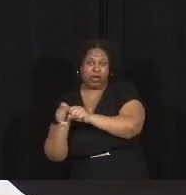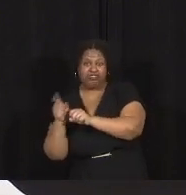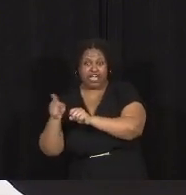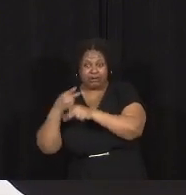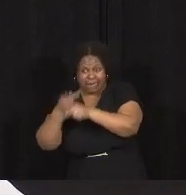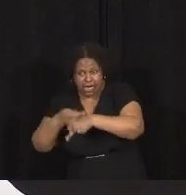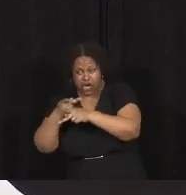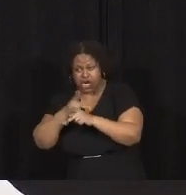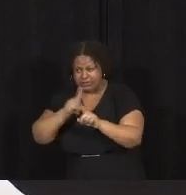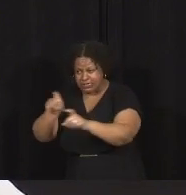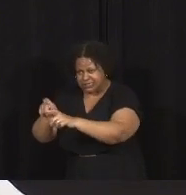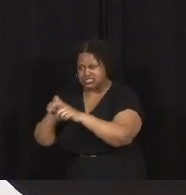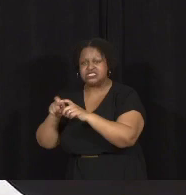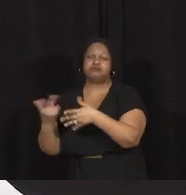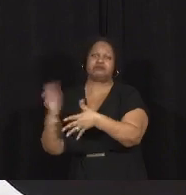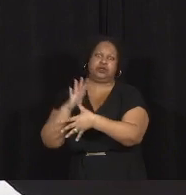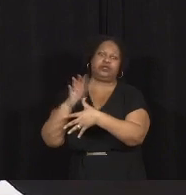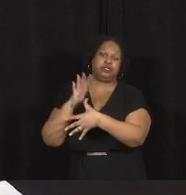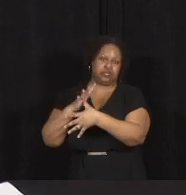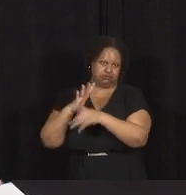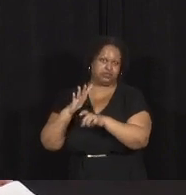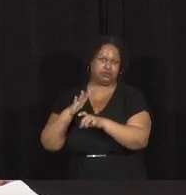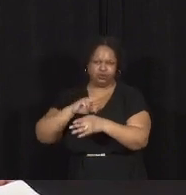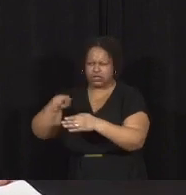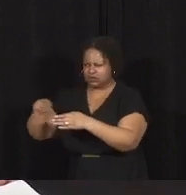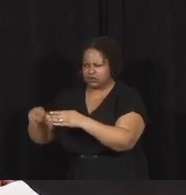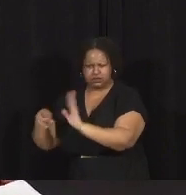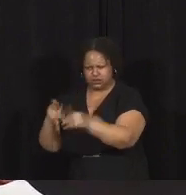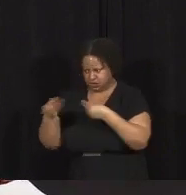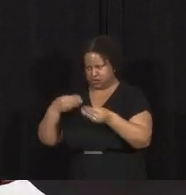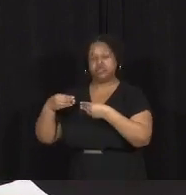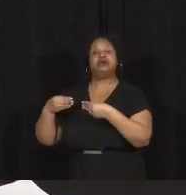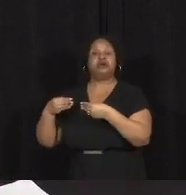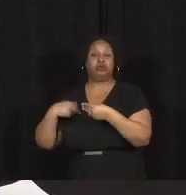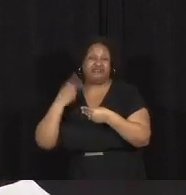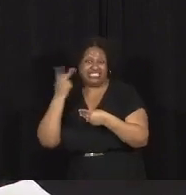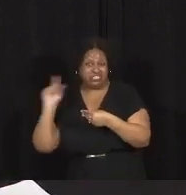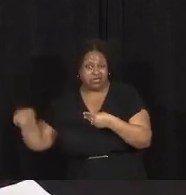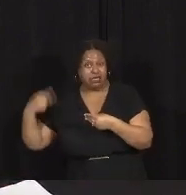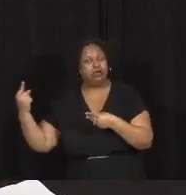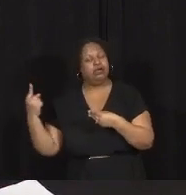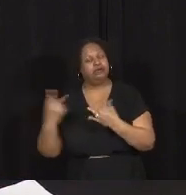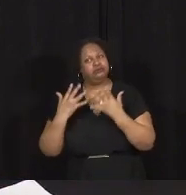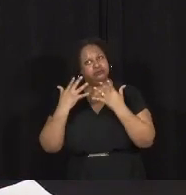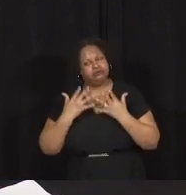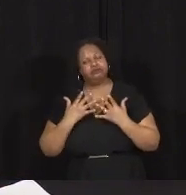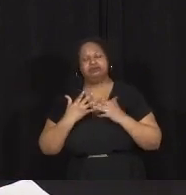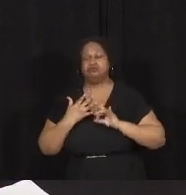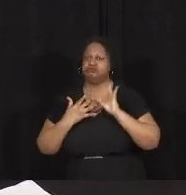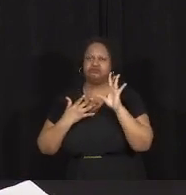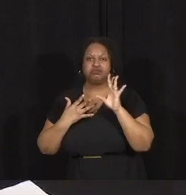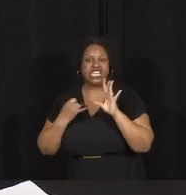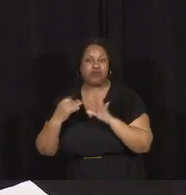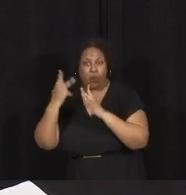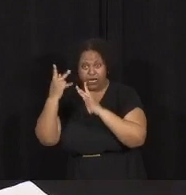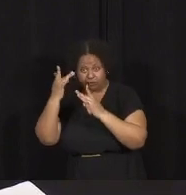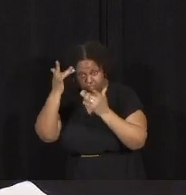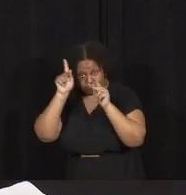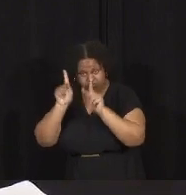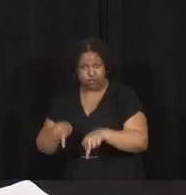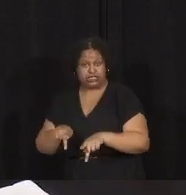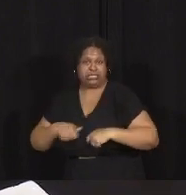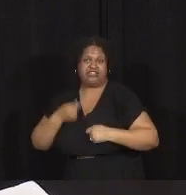priority. As we have tragically seen, if you get even one case in a long-term care